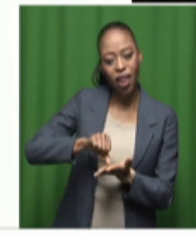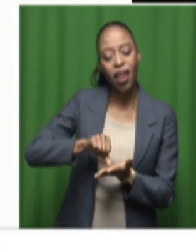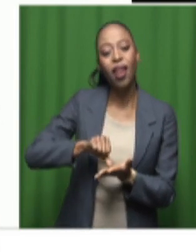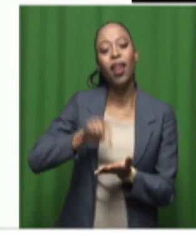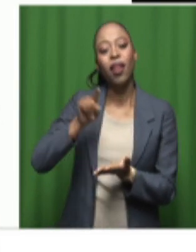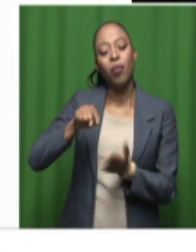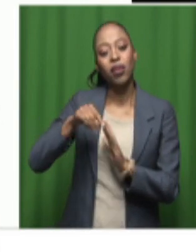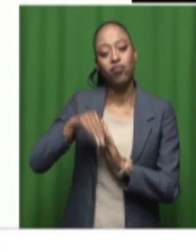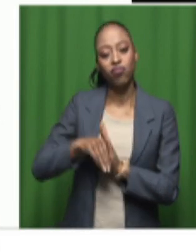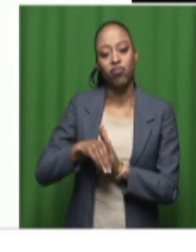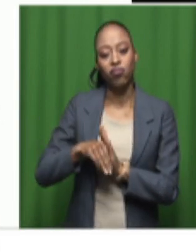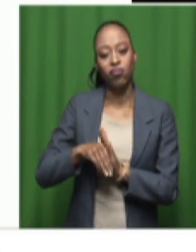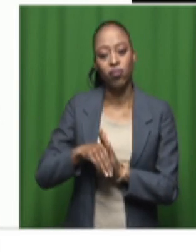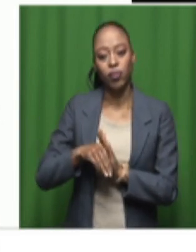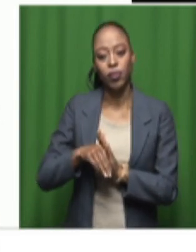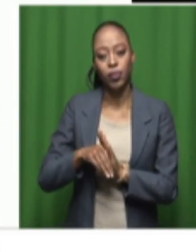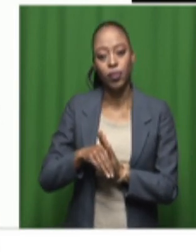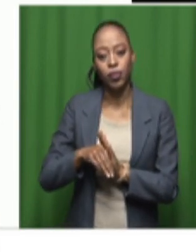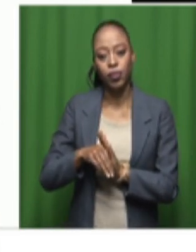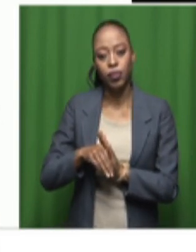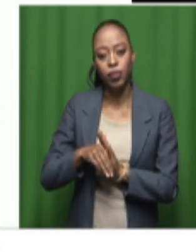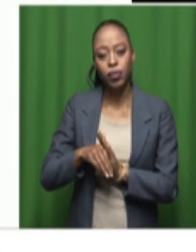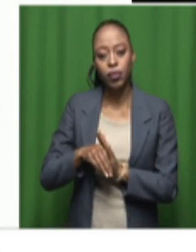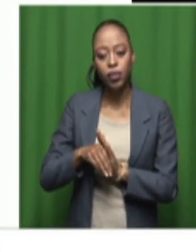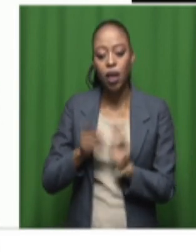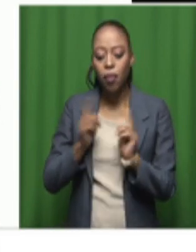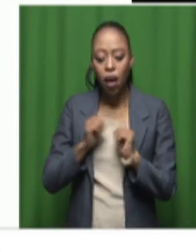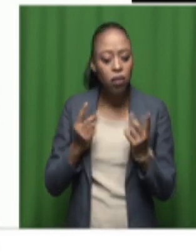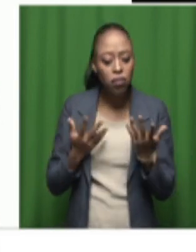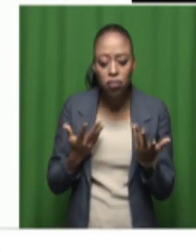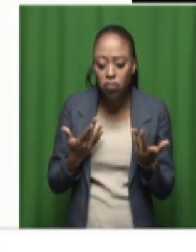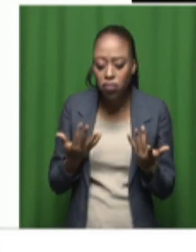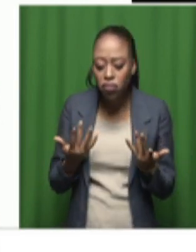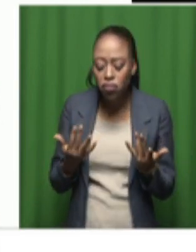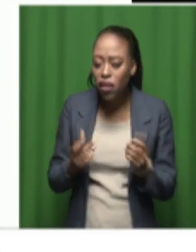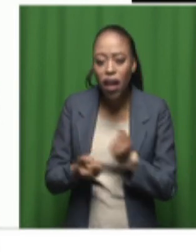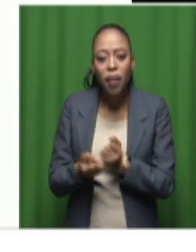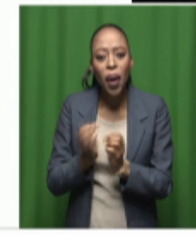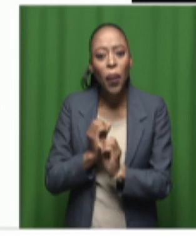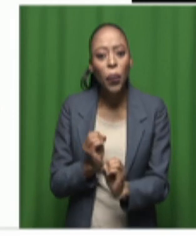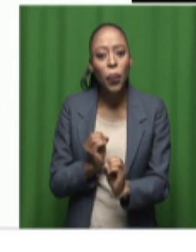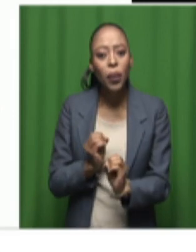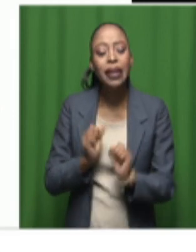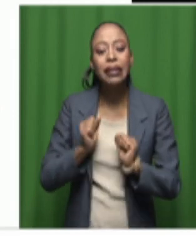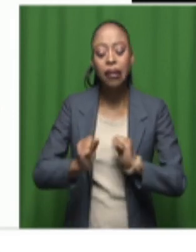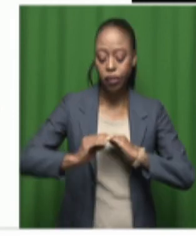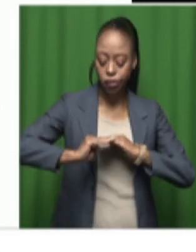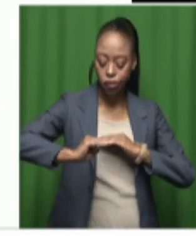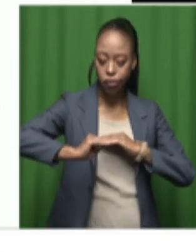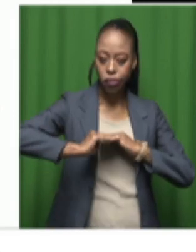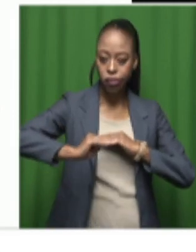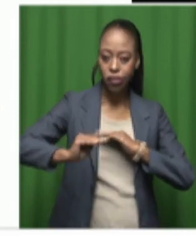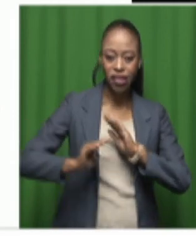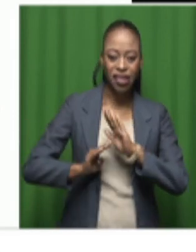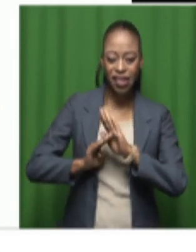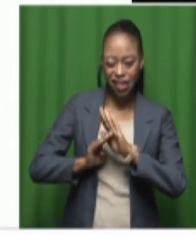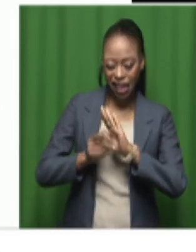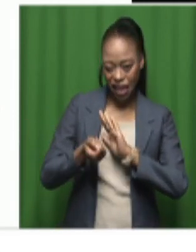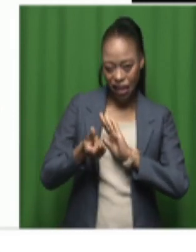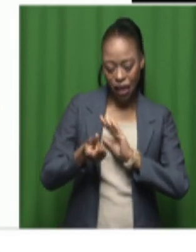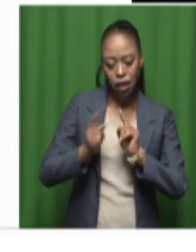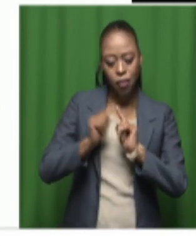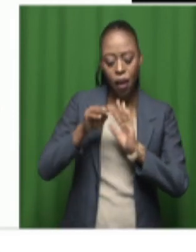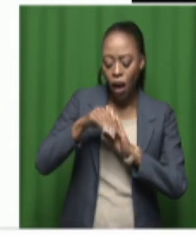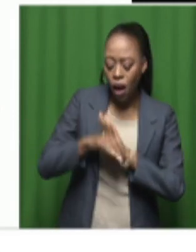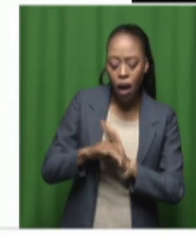be coming down now. And we are not seeing that. We are seeing it stabilizing, increasing slowly,